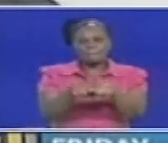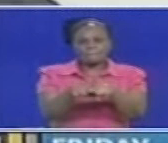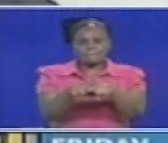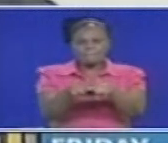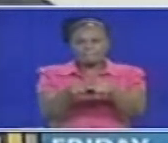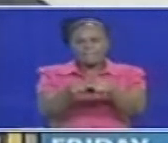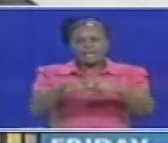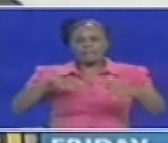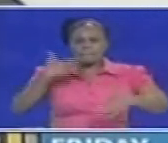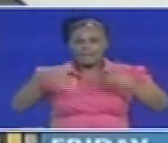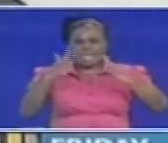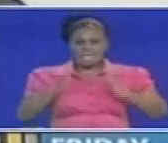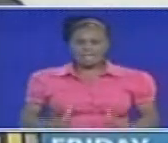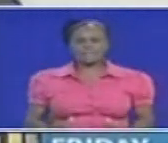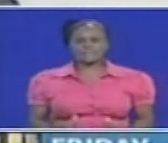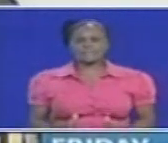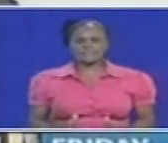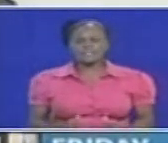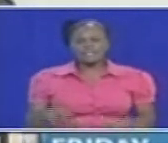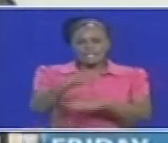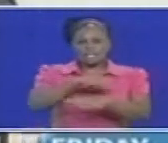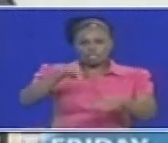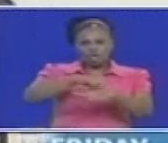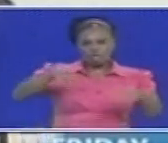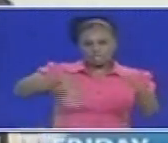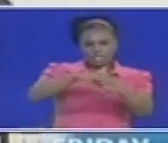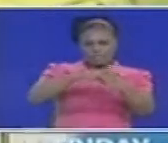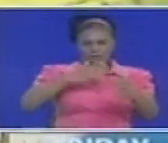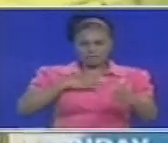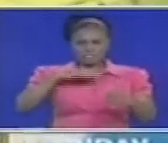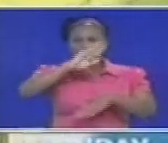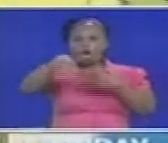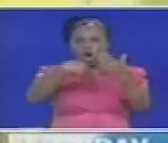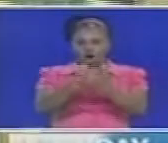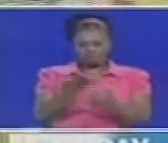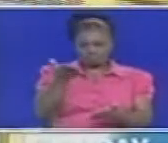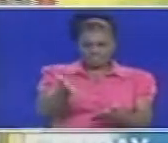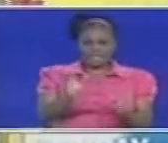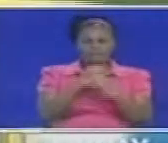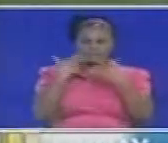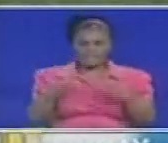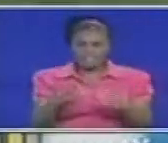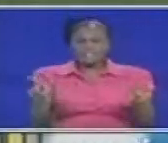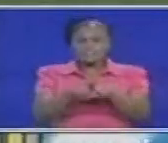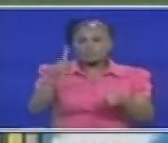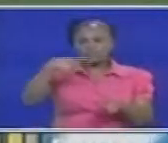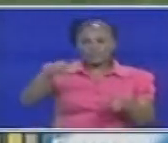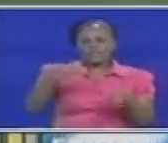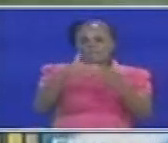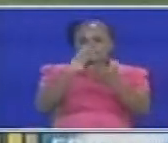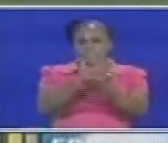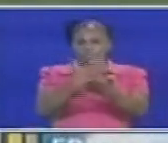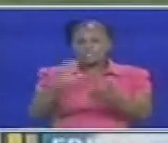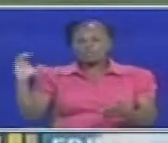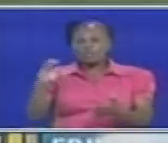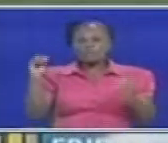the players for our national team, all of them are in. The aggregate winner of the clash between Kenya and Comoros Island